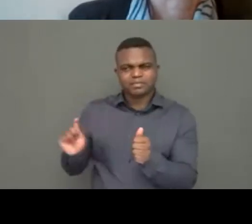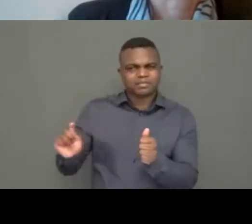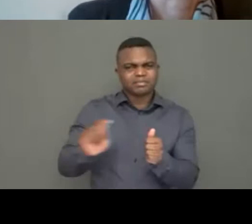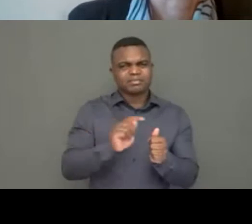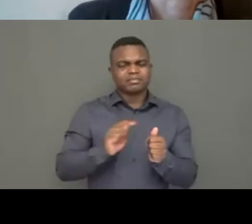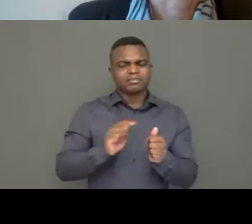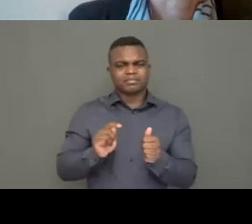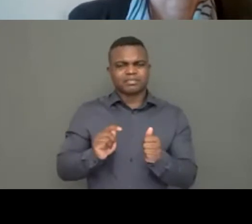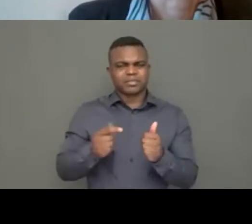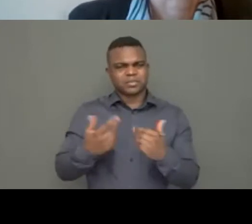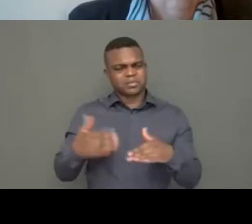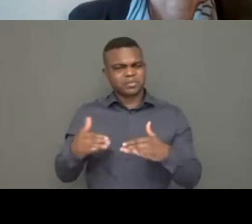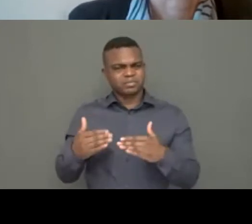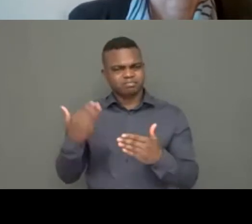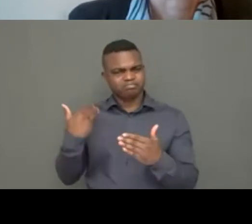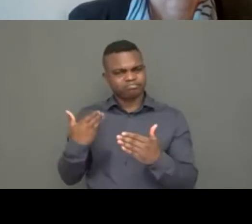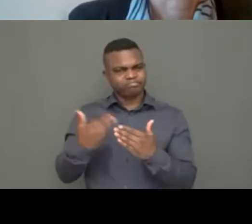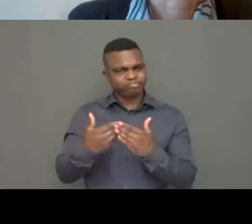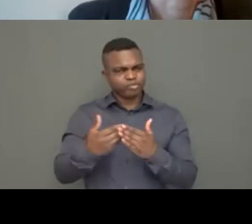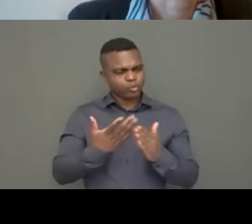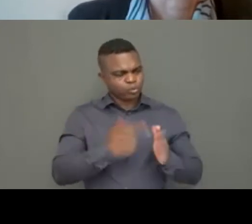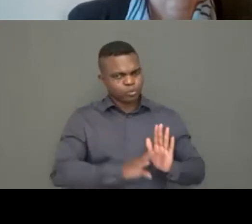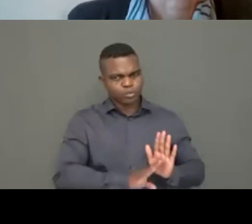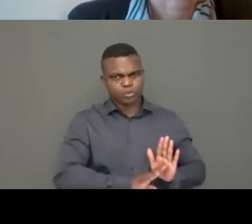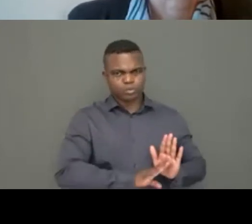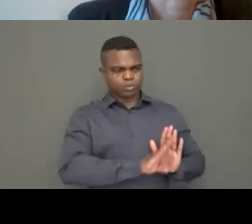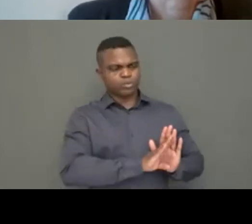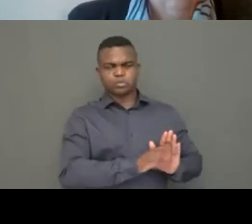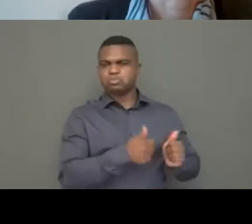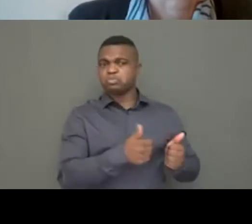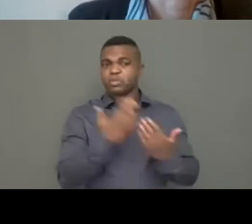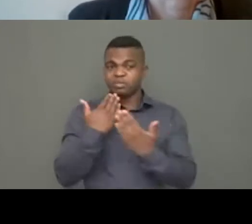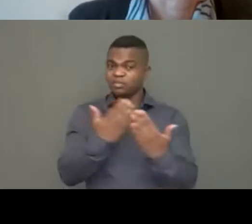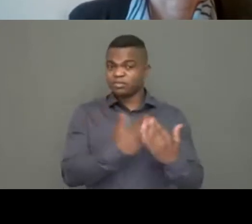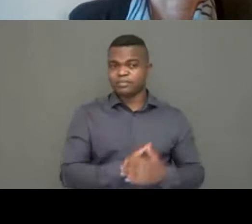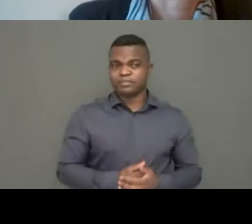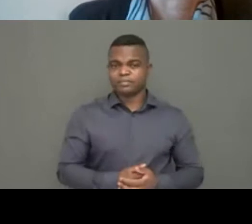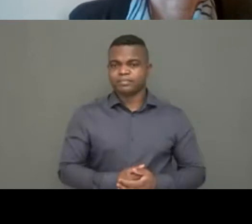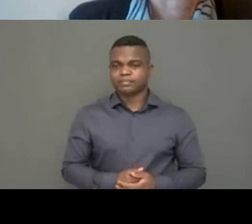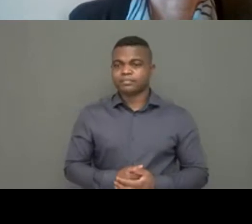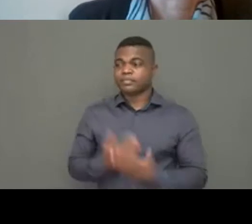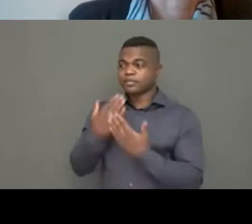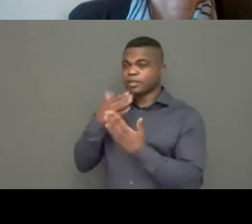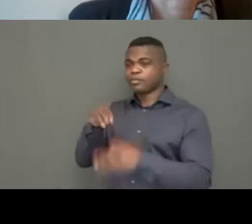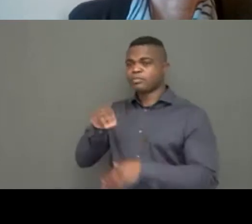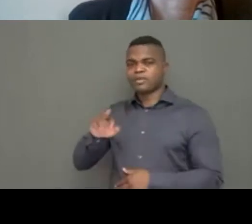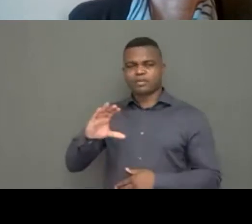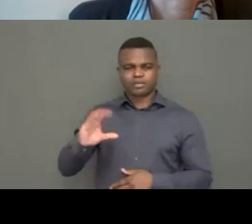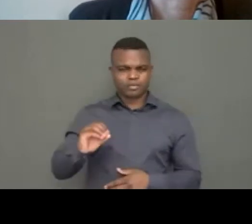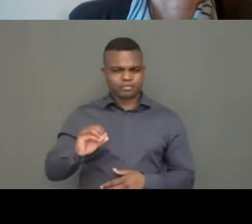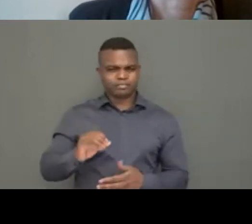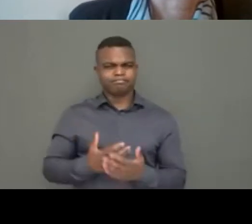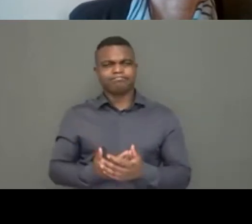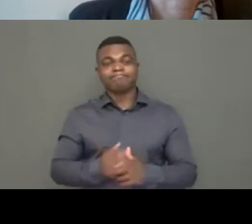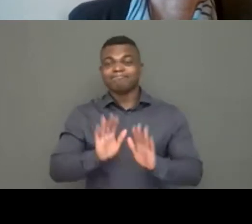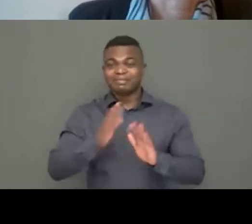Thanks, Marco, very much. Guys, I'm conscious of the time is now almost up, but